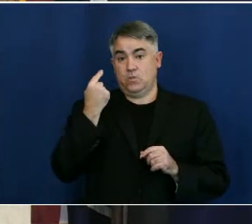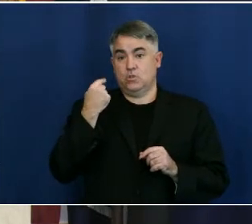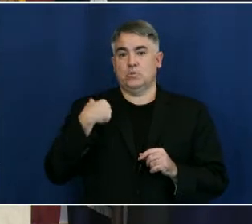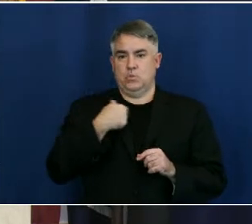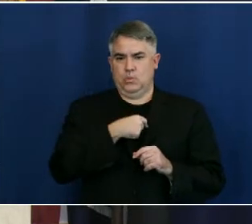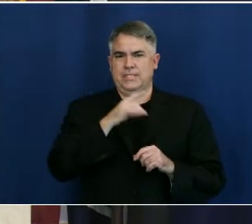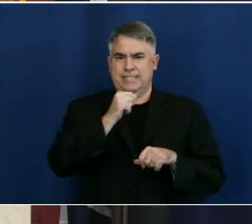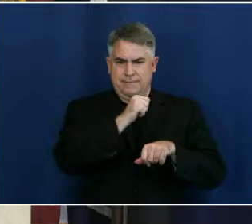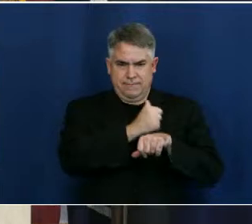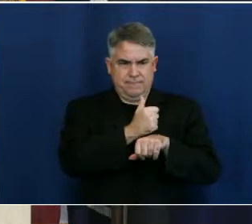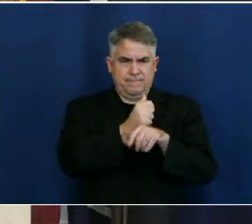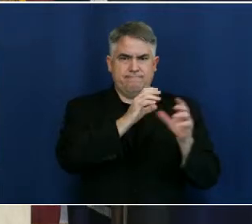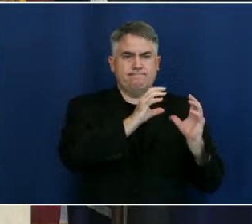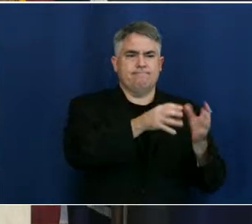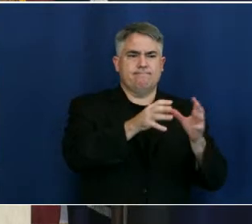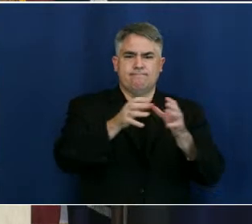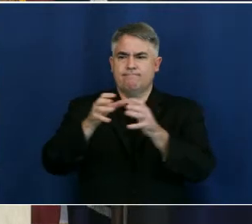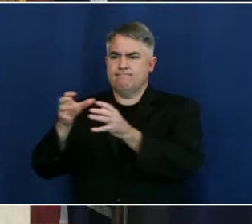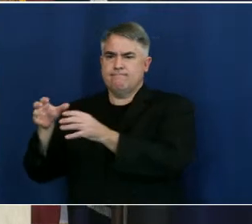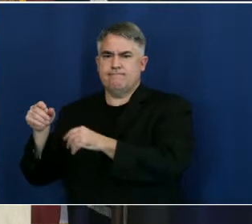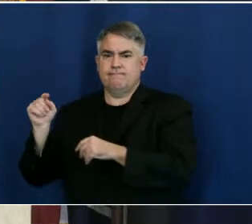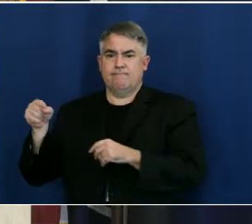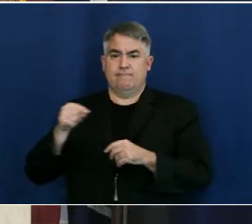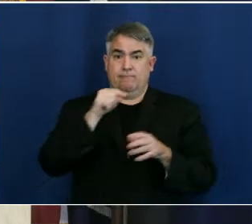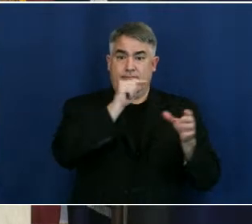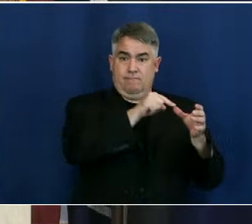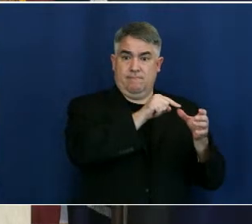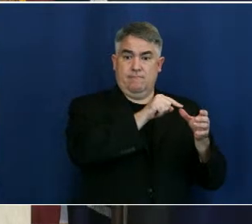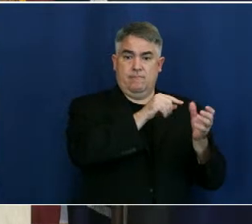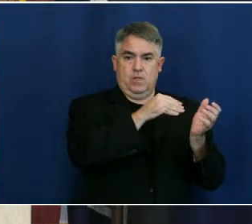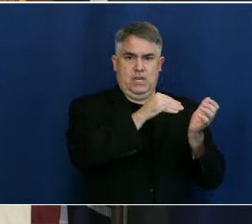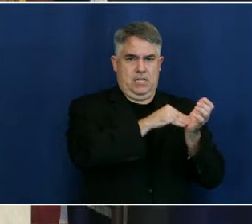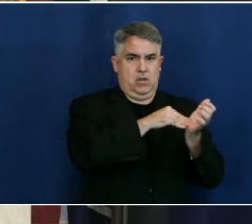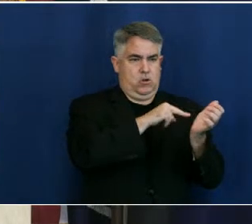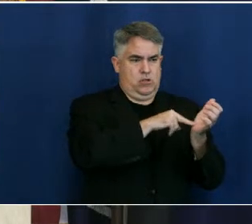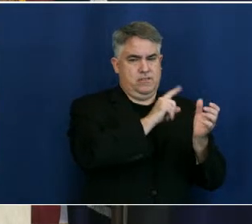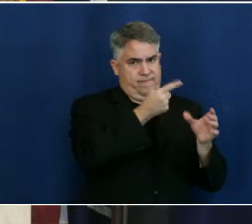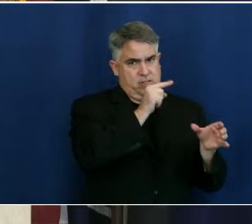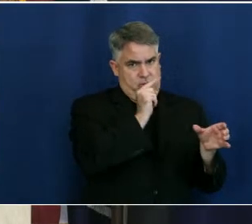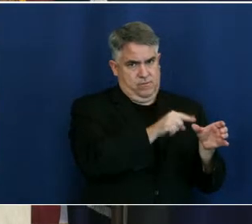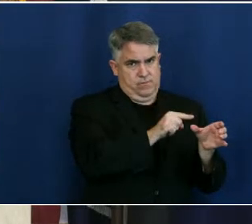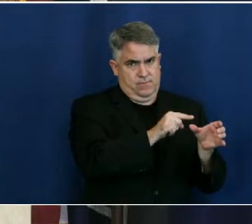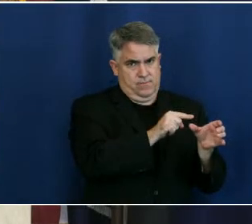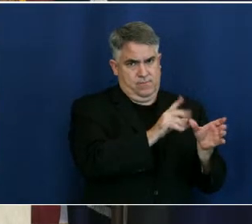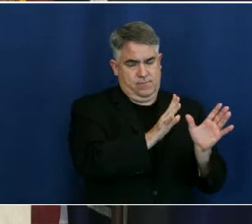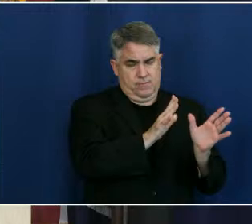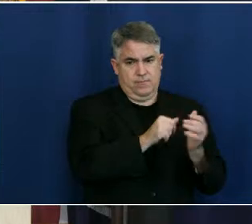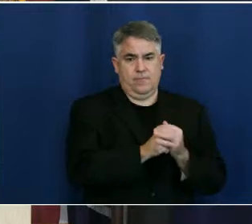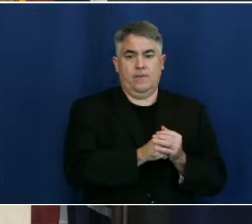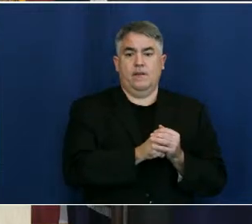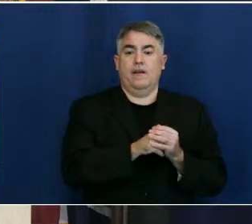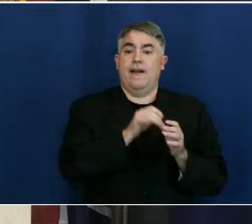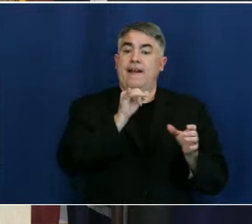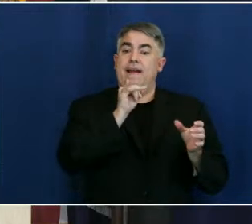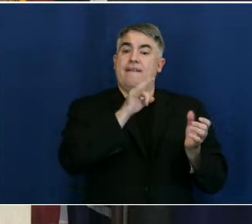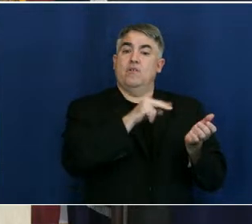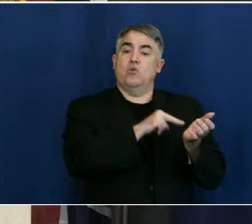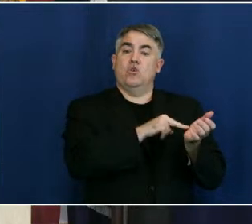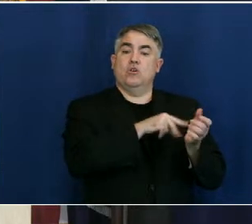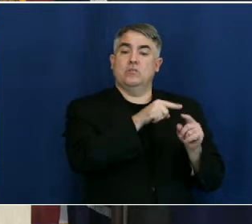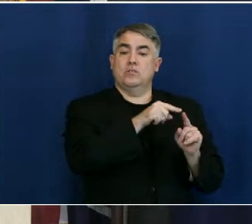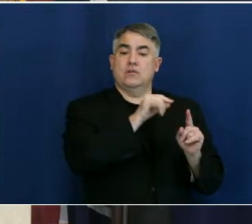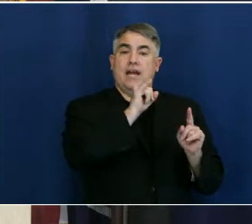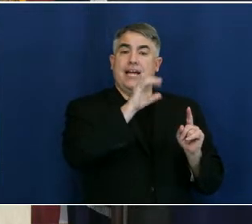would start with healthcare workers. That was the highest priority. If you have a ICU nurse who tests positive, you not only lose